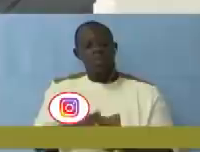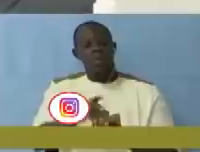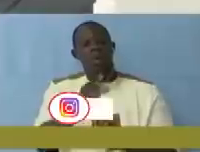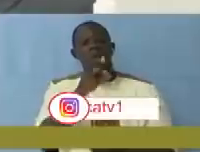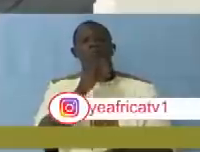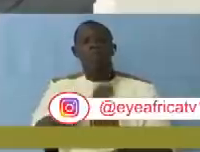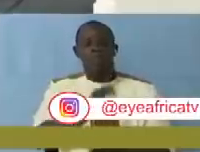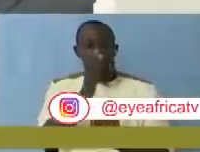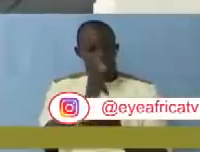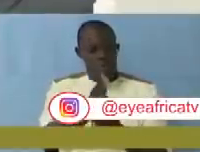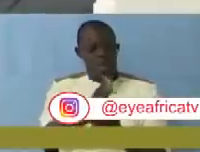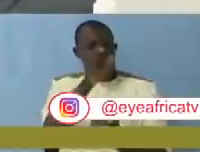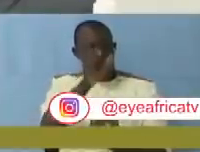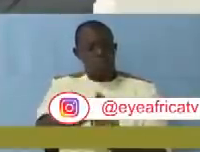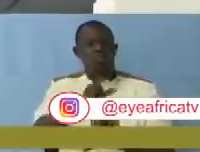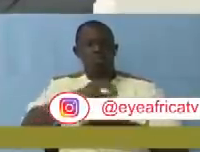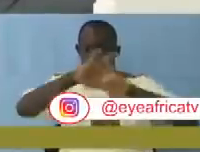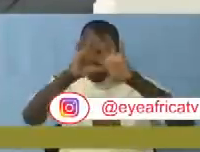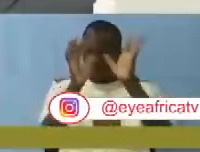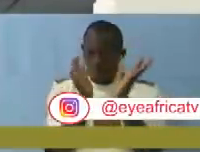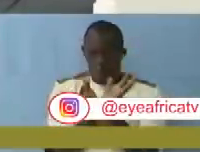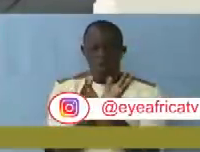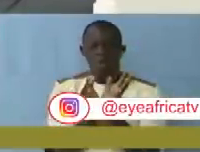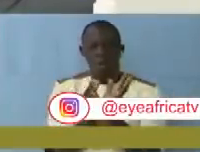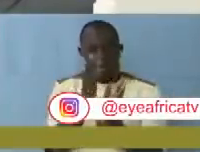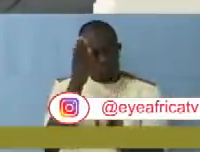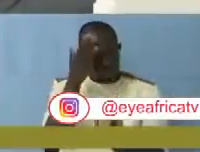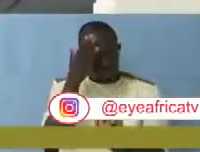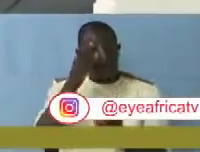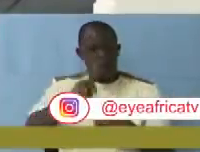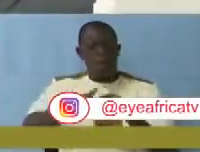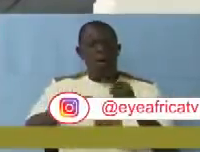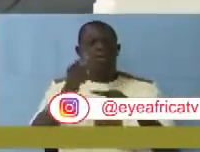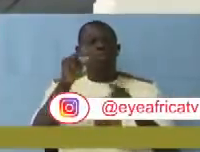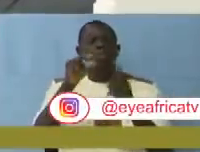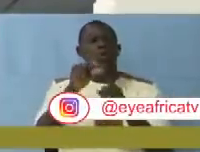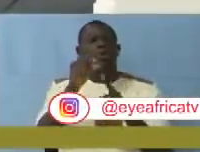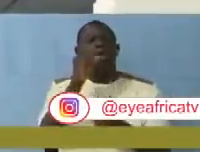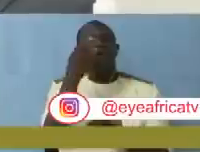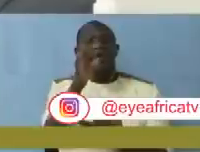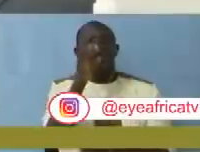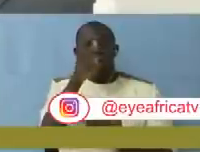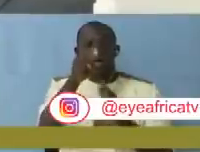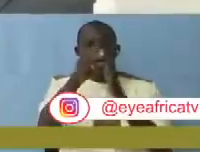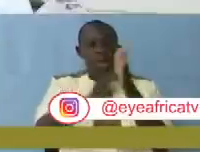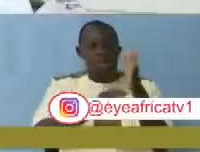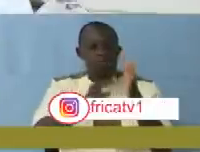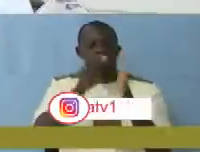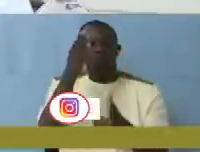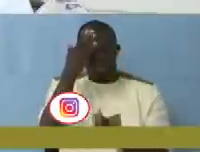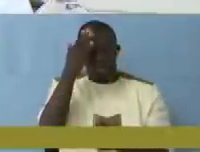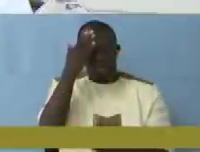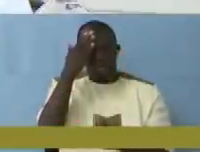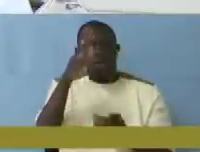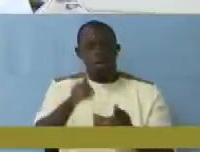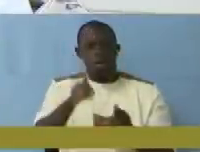the concept of need to know. Thank you. This is not my saying no.